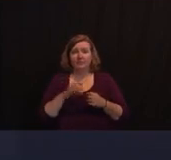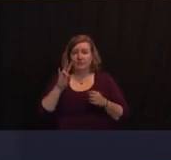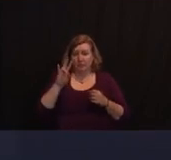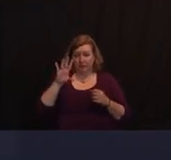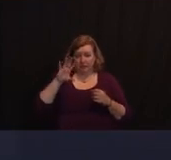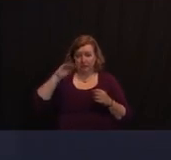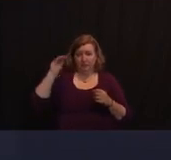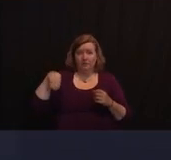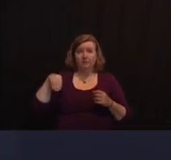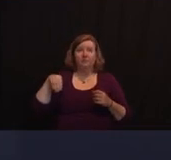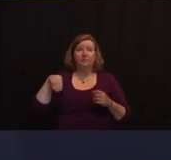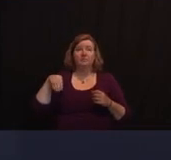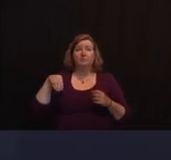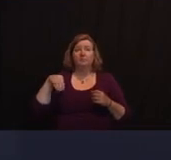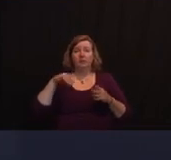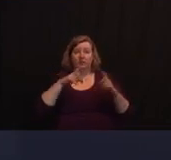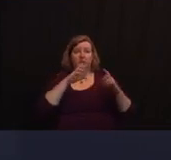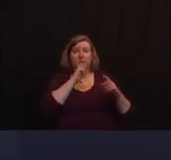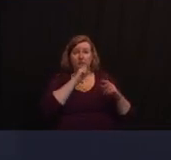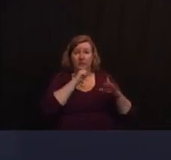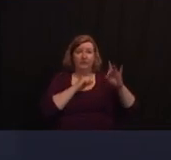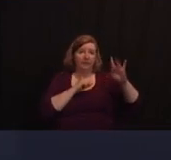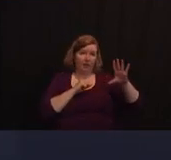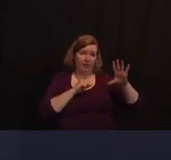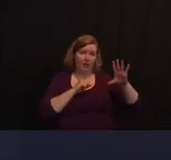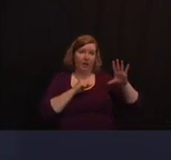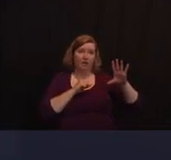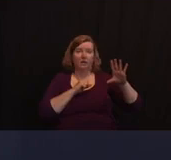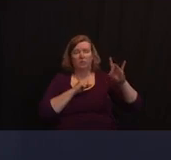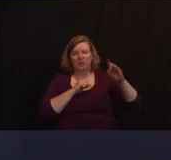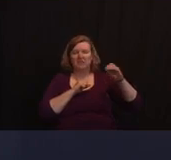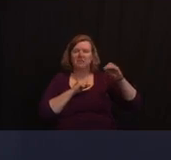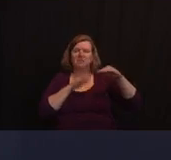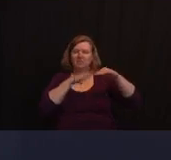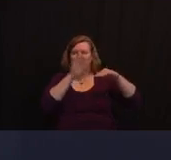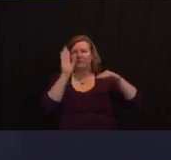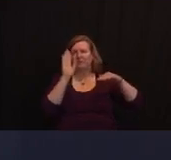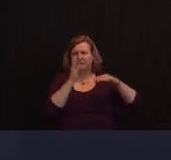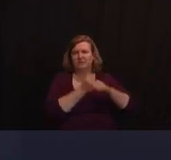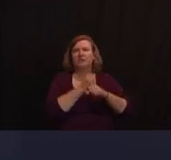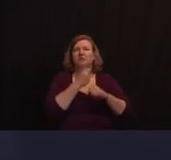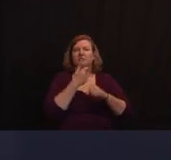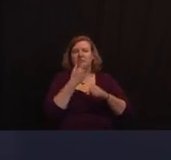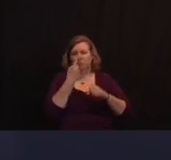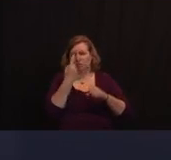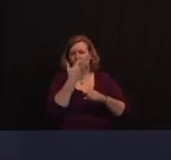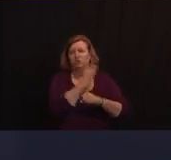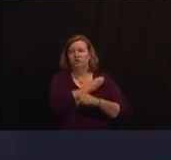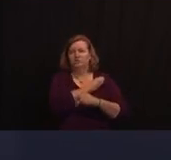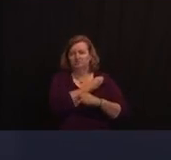75% of individuals 80 and older have received at least 1 dose.